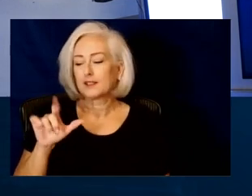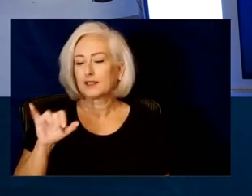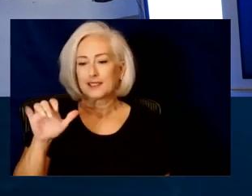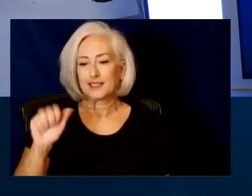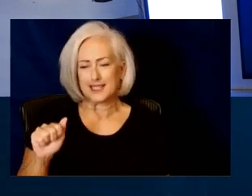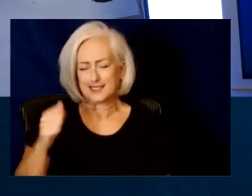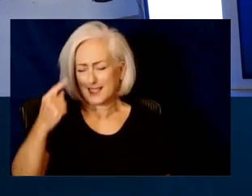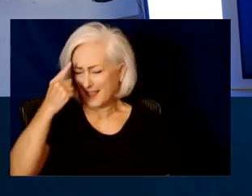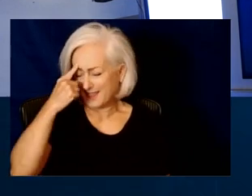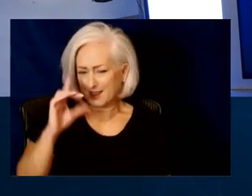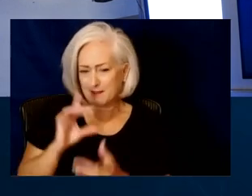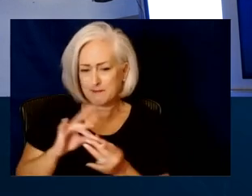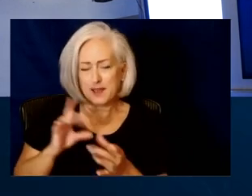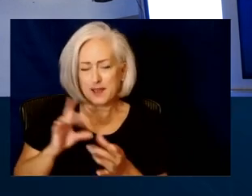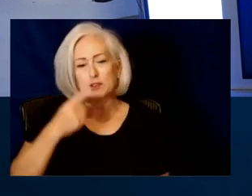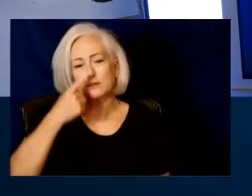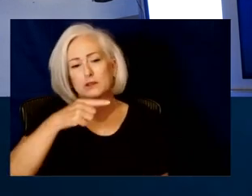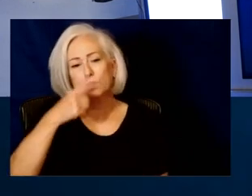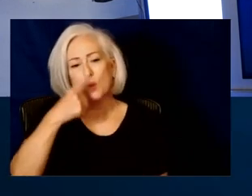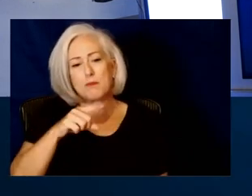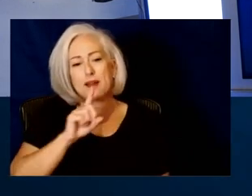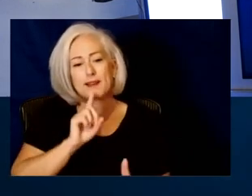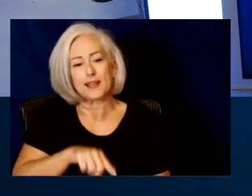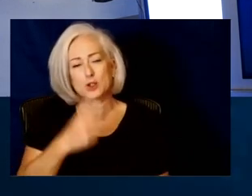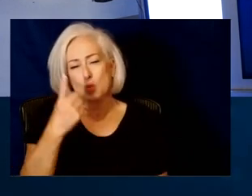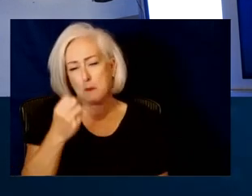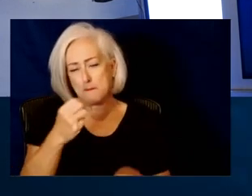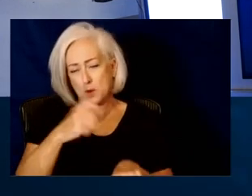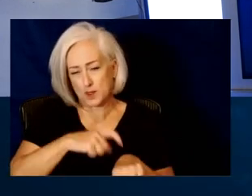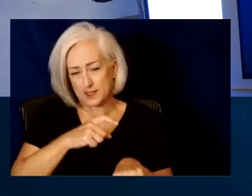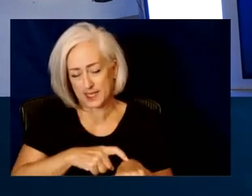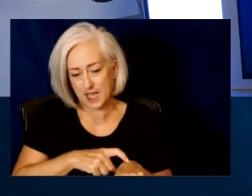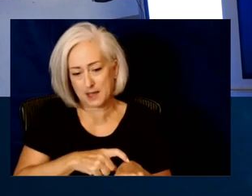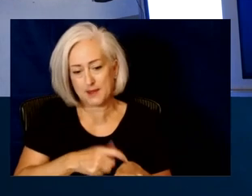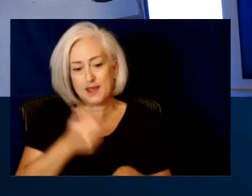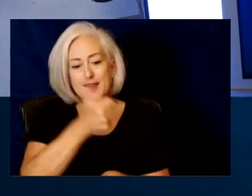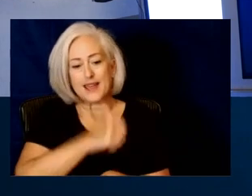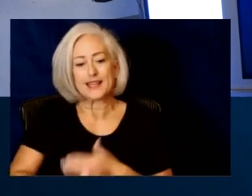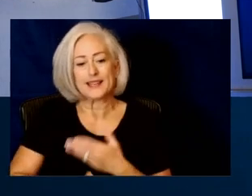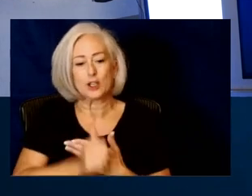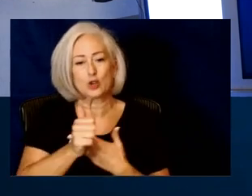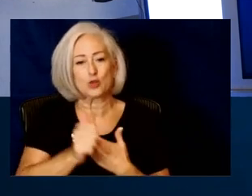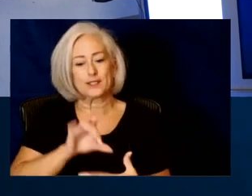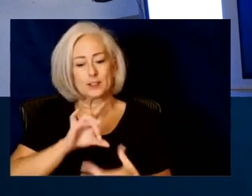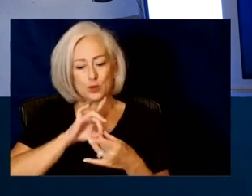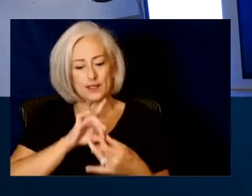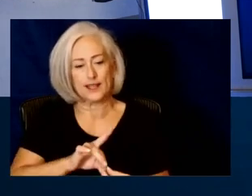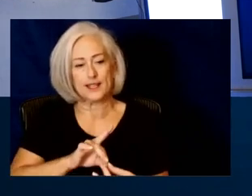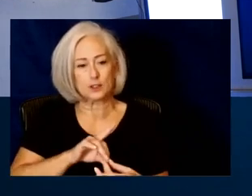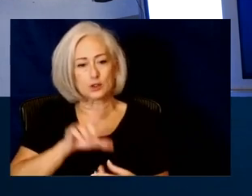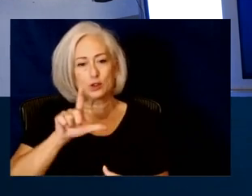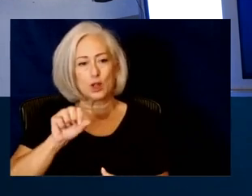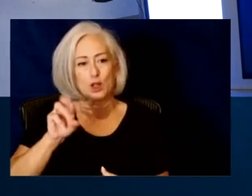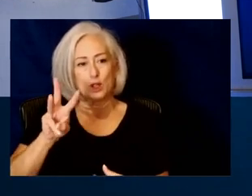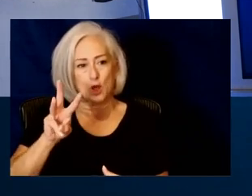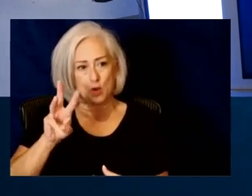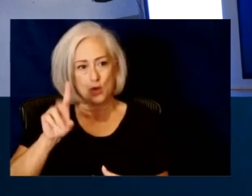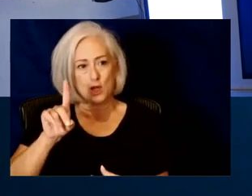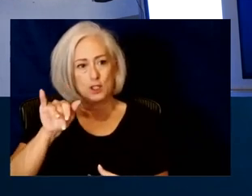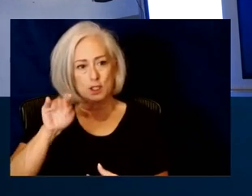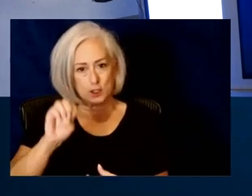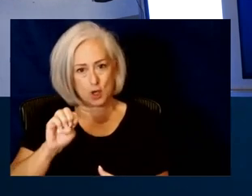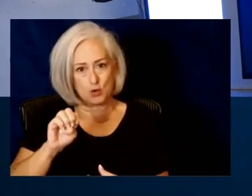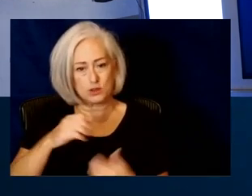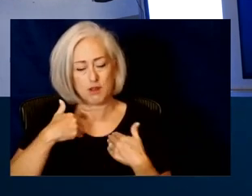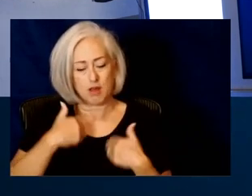she was saying, could you go or answer one more time if there are any risks associated with low dose lung screening? You know, the risks are pretty